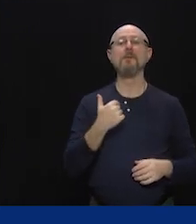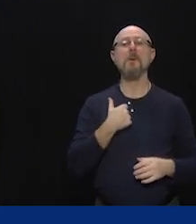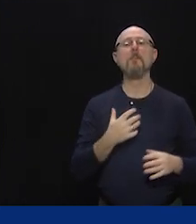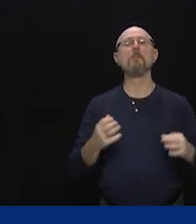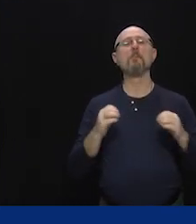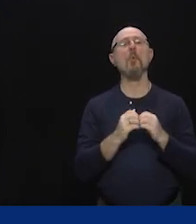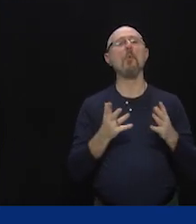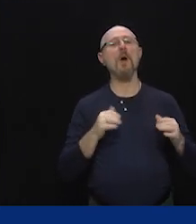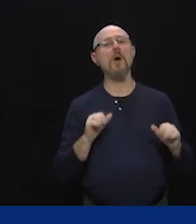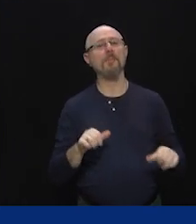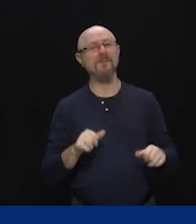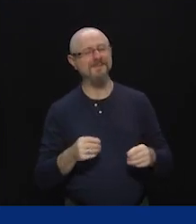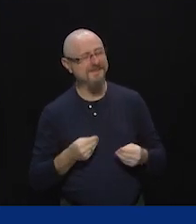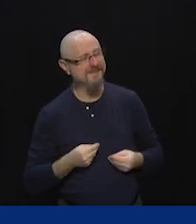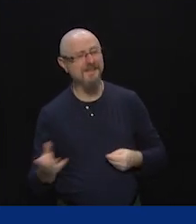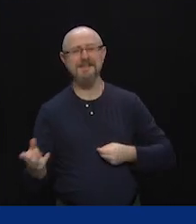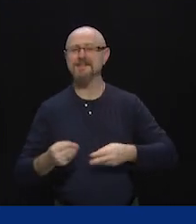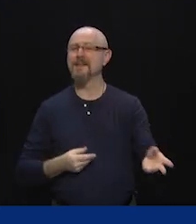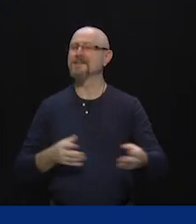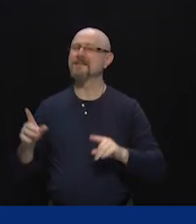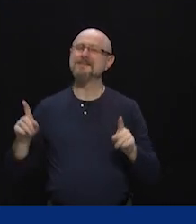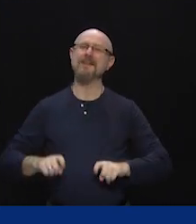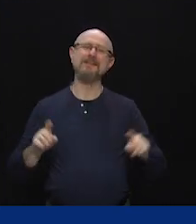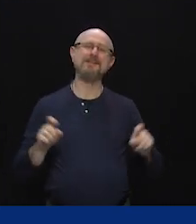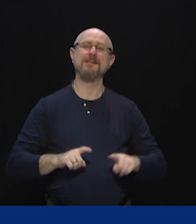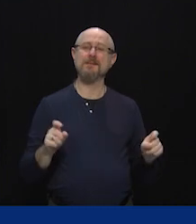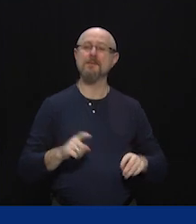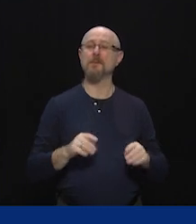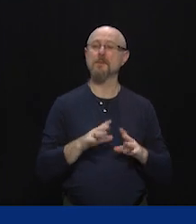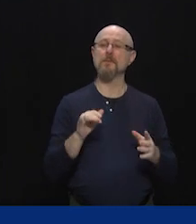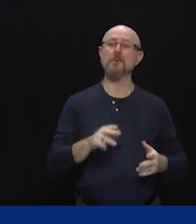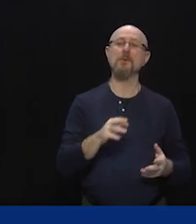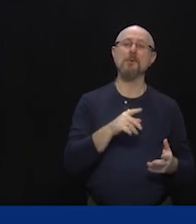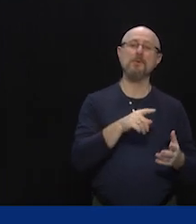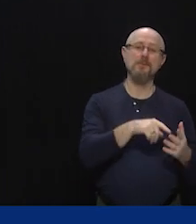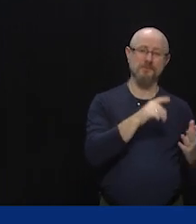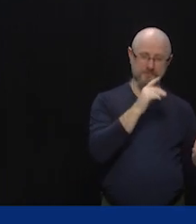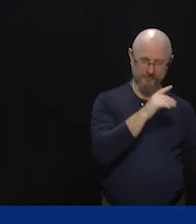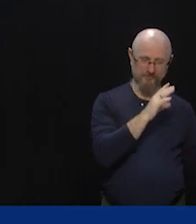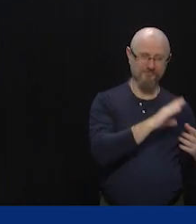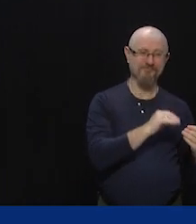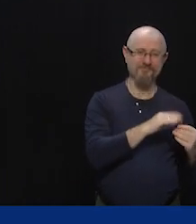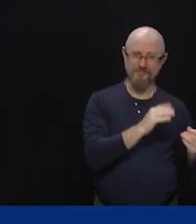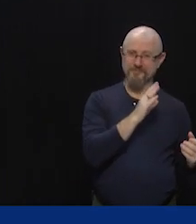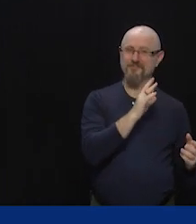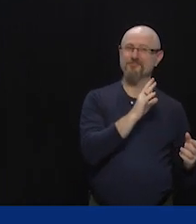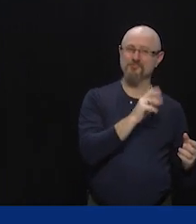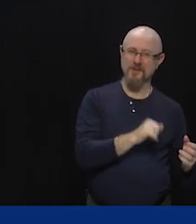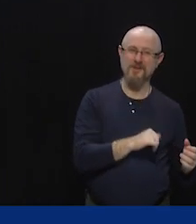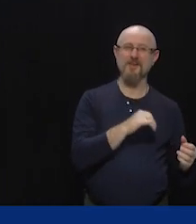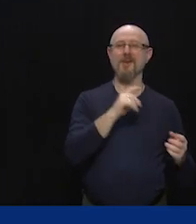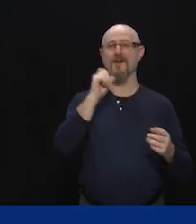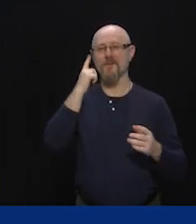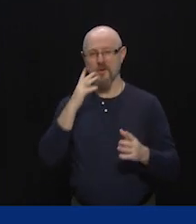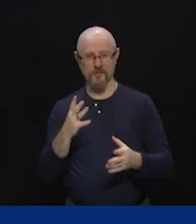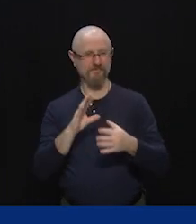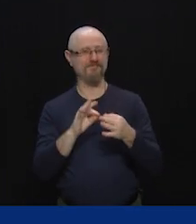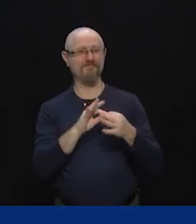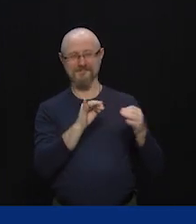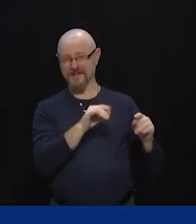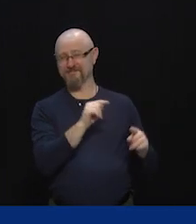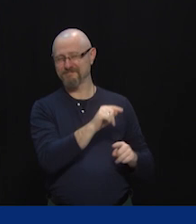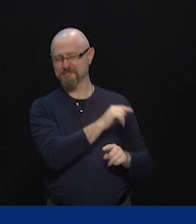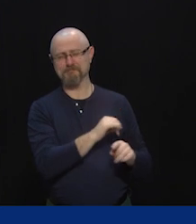offer testing to families that Commissioner Bray and the governor have both outlined. And this has to be done on